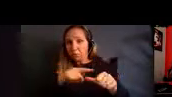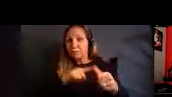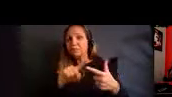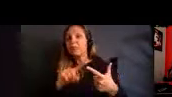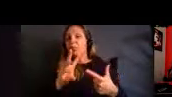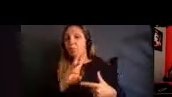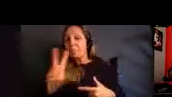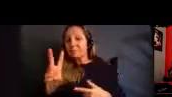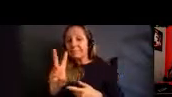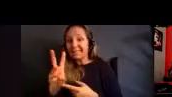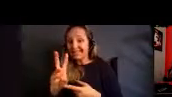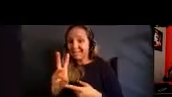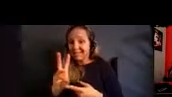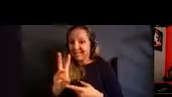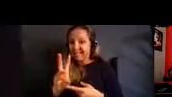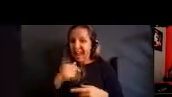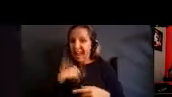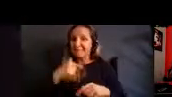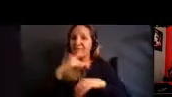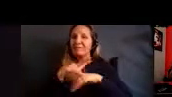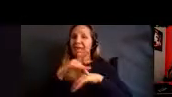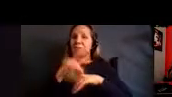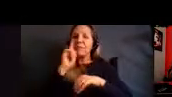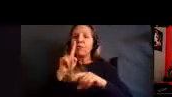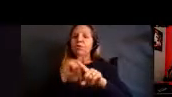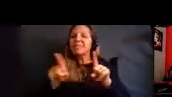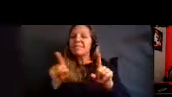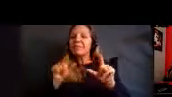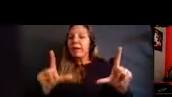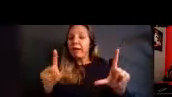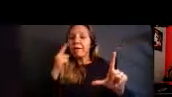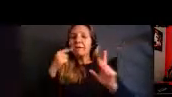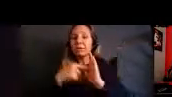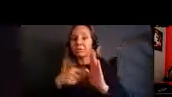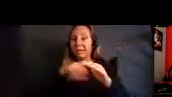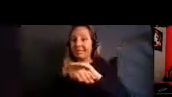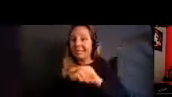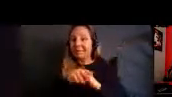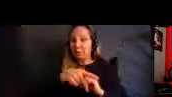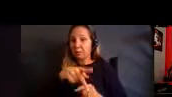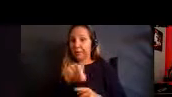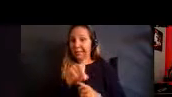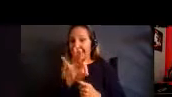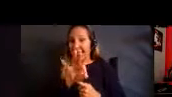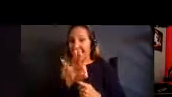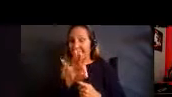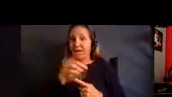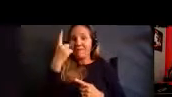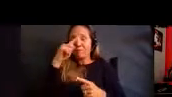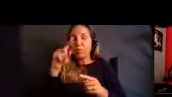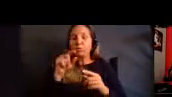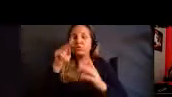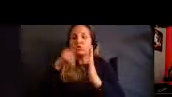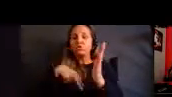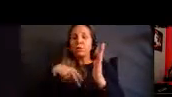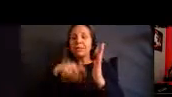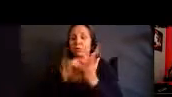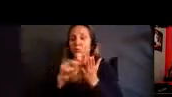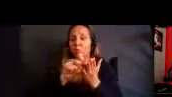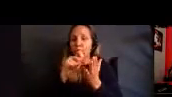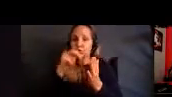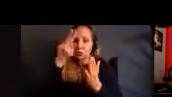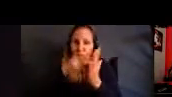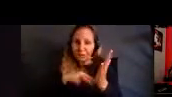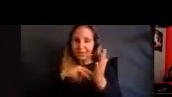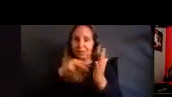materials available in various formats? So for example, accessible PDFs that are legible to screen reading technology. Do you have